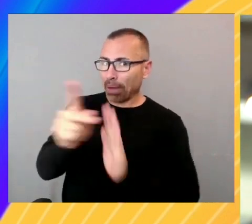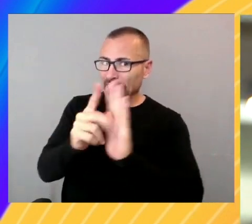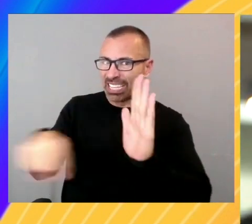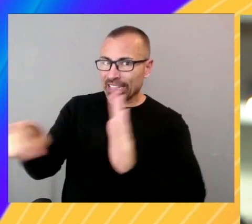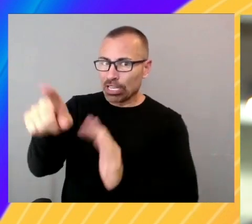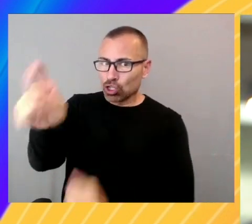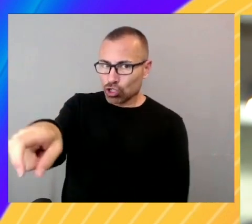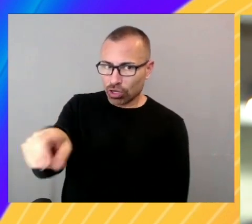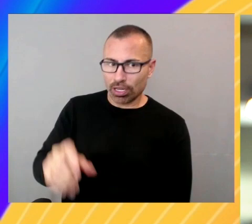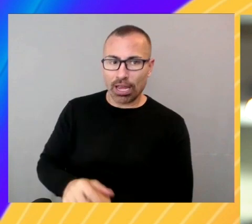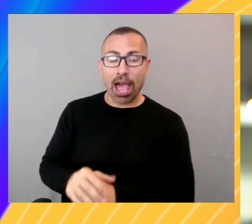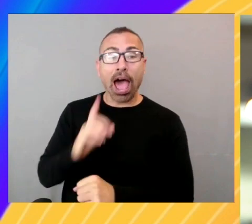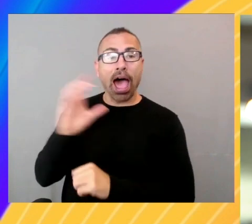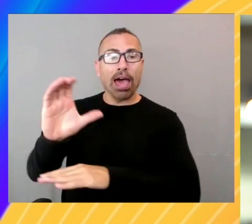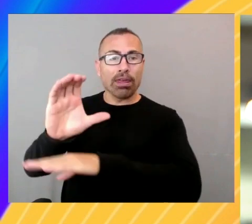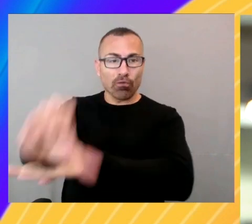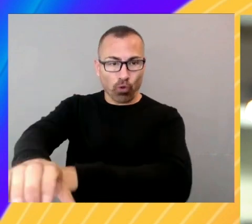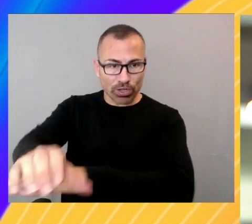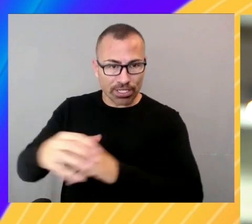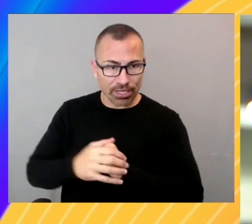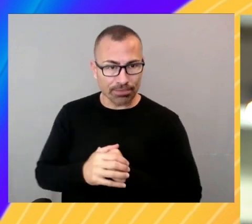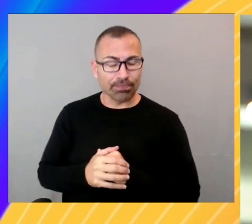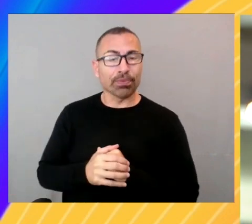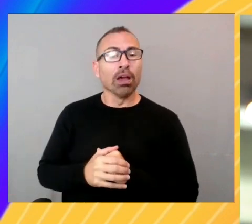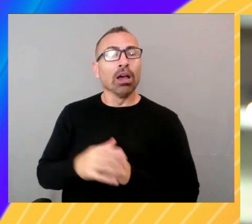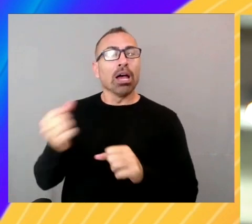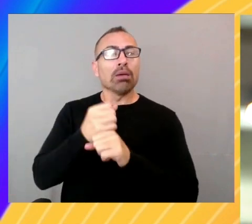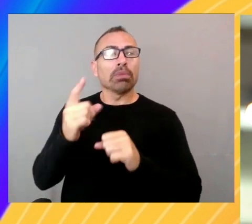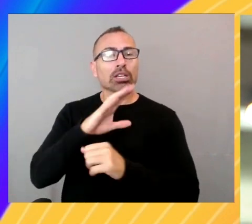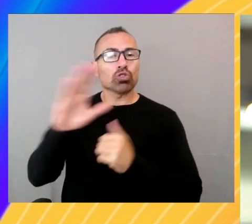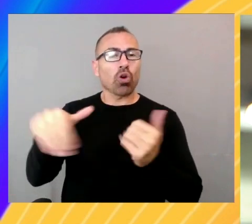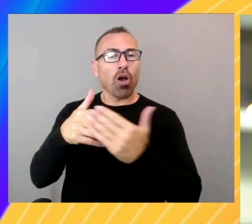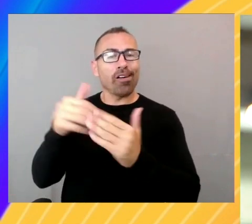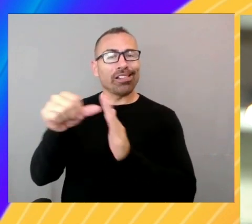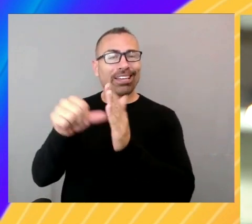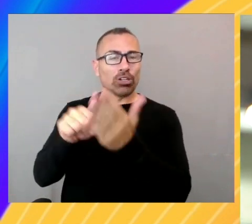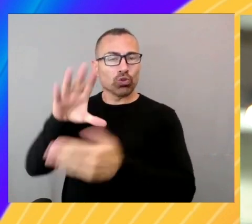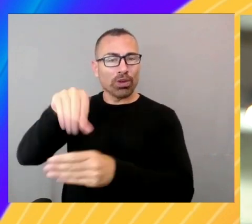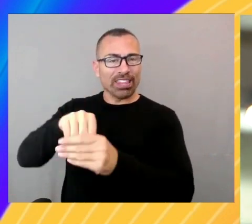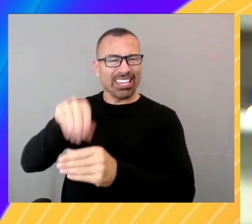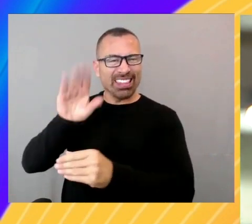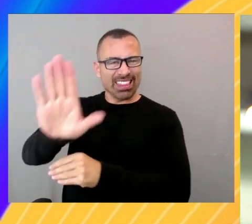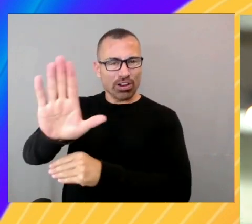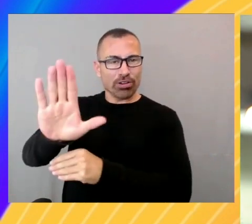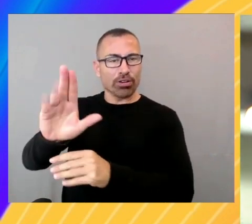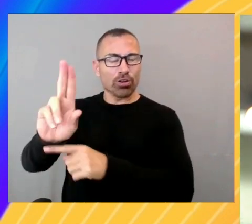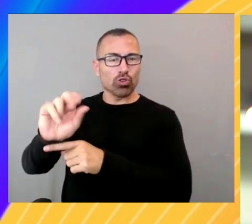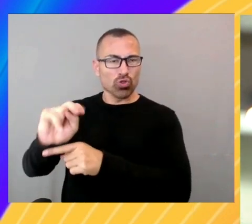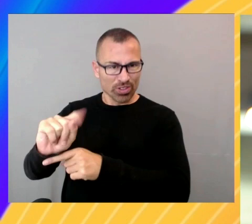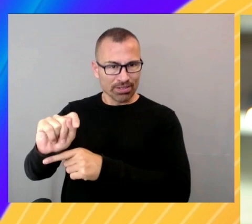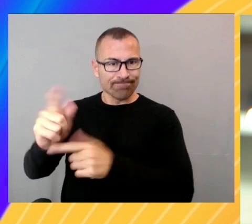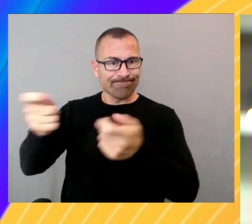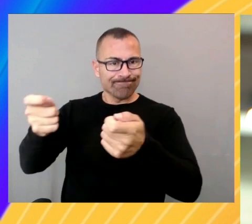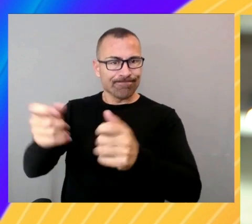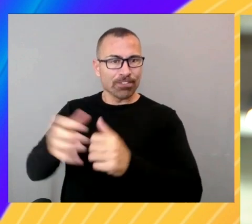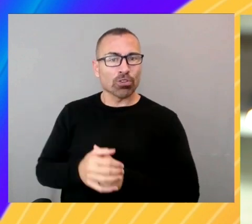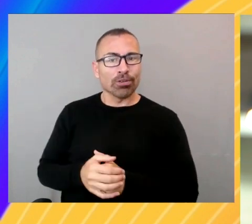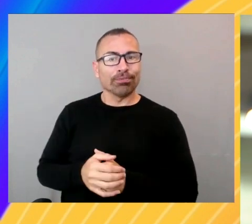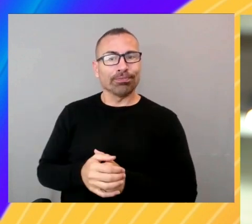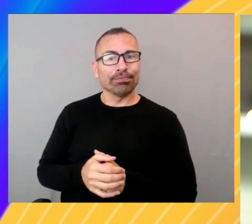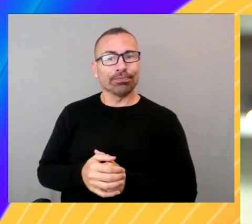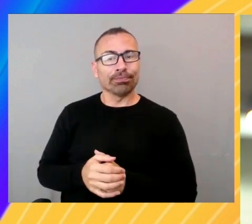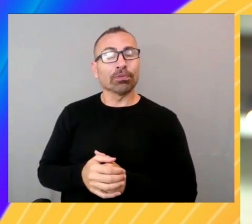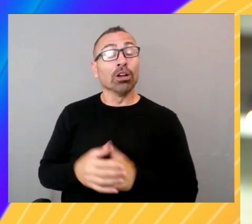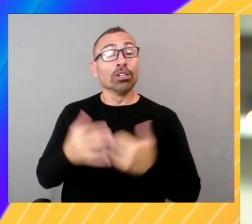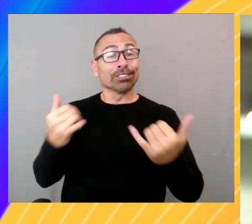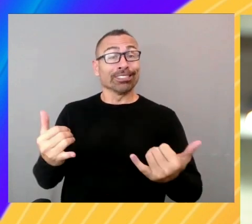are applied across all those accounts within that business unit. And that way, you wouldn't allow from the management account or access to all